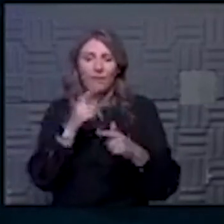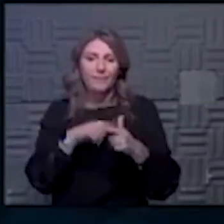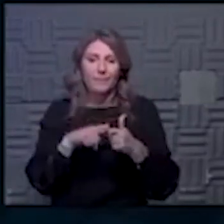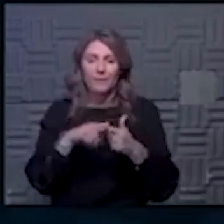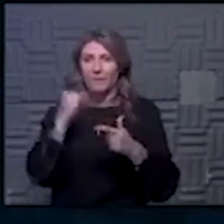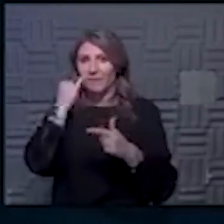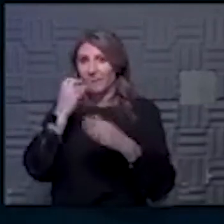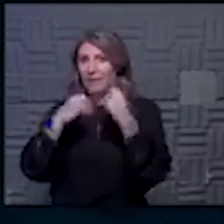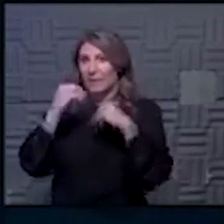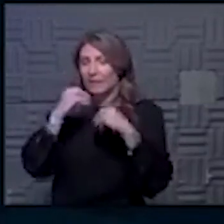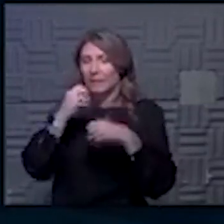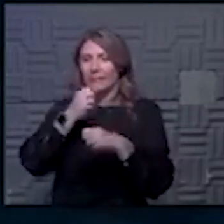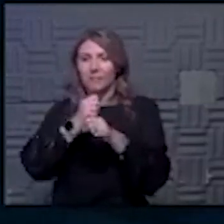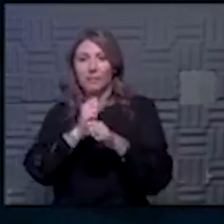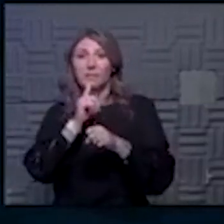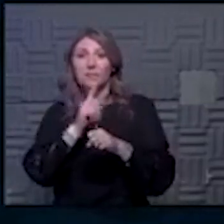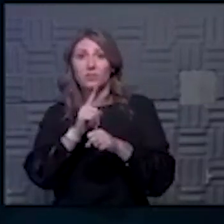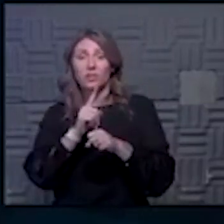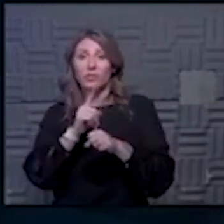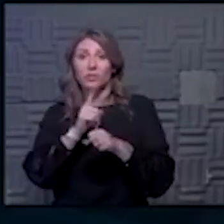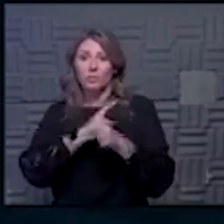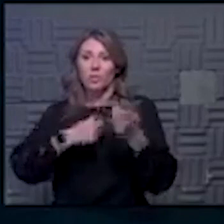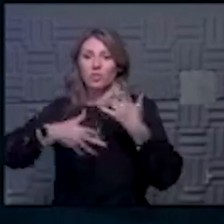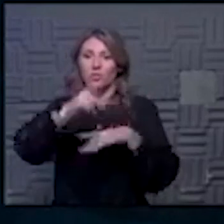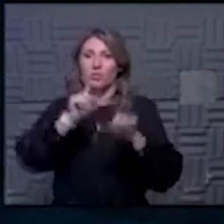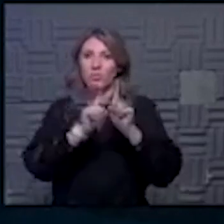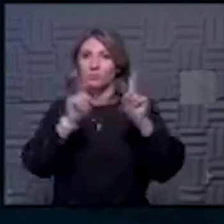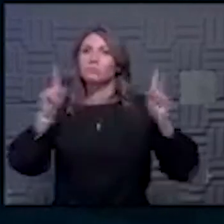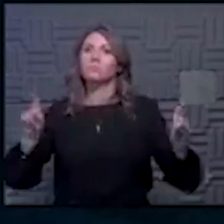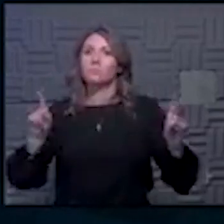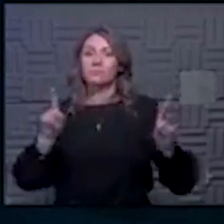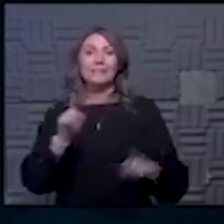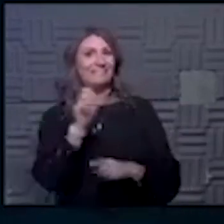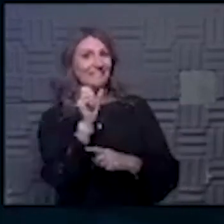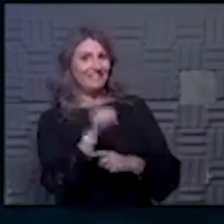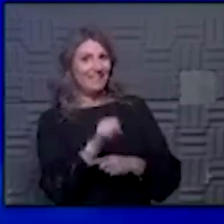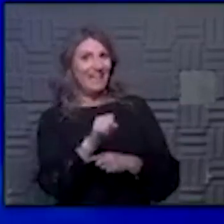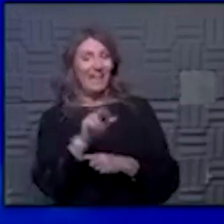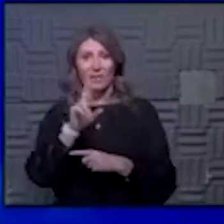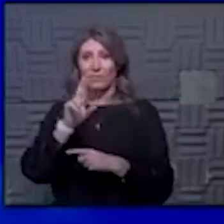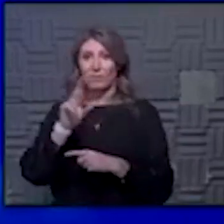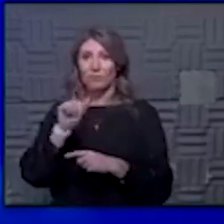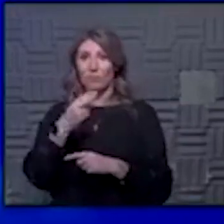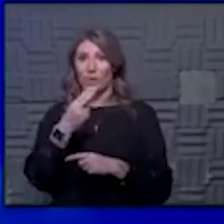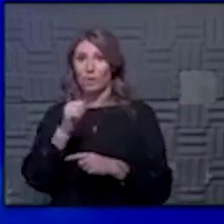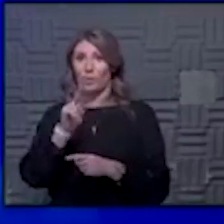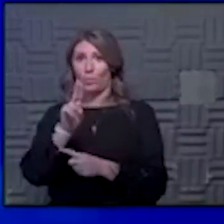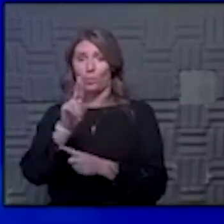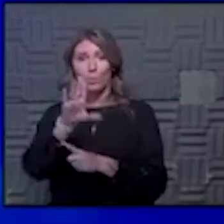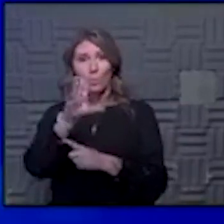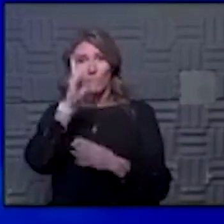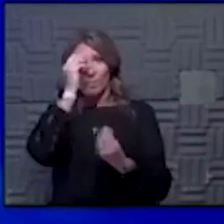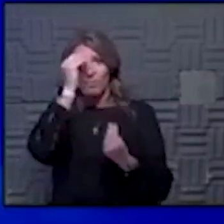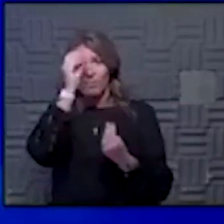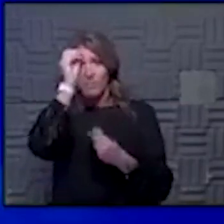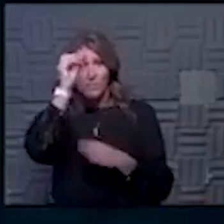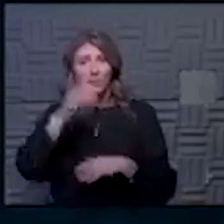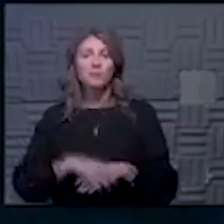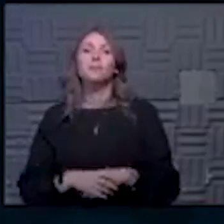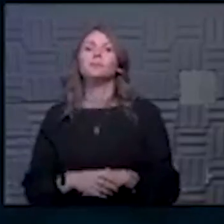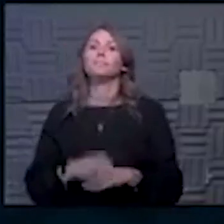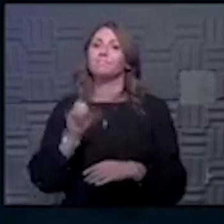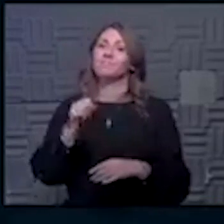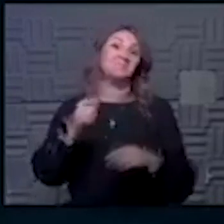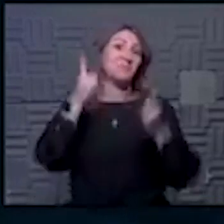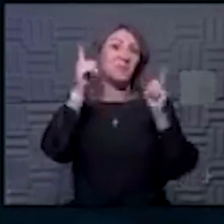eat, be sure you're very well socially distanced. Yeah, and I think, Raghu, your thoughts? Yeah, I agree